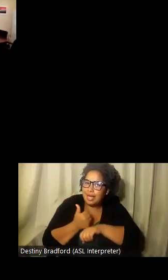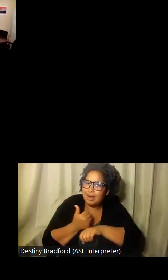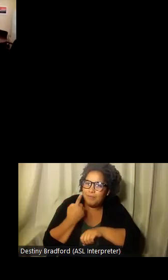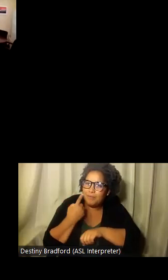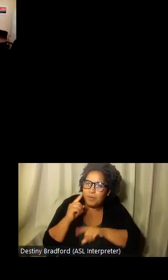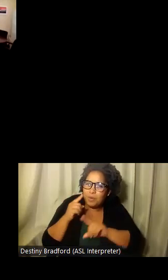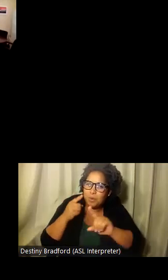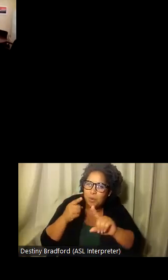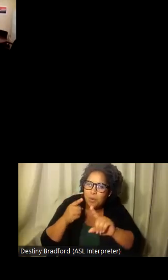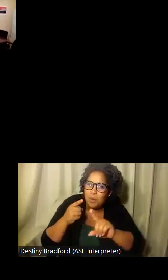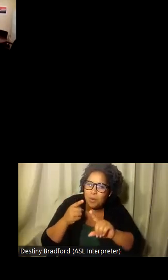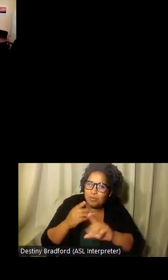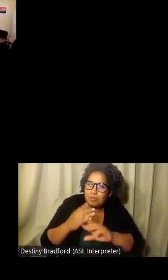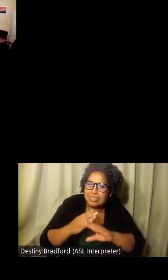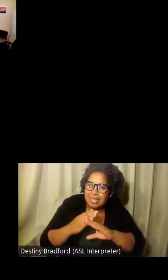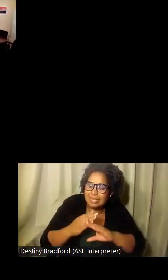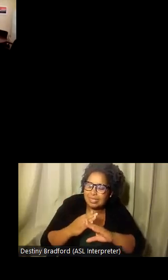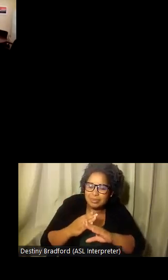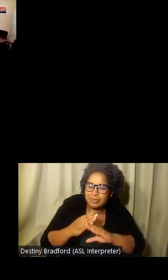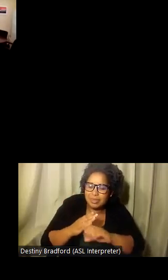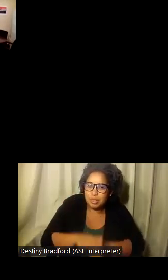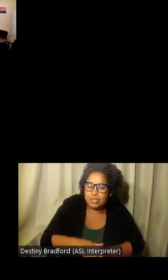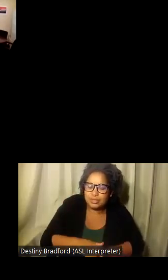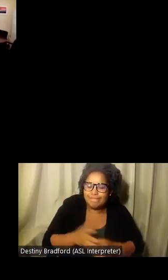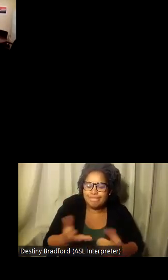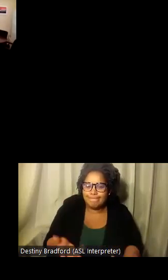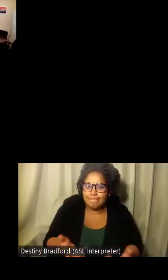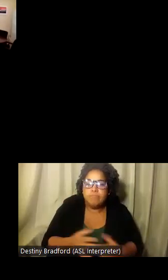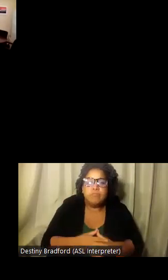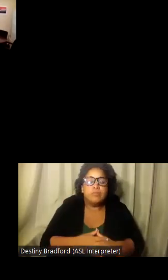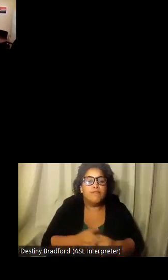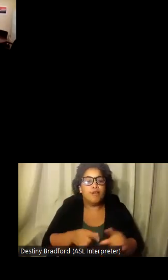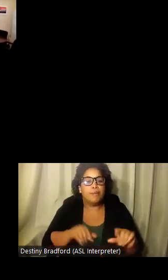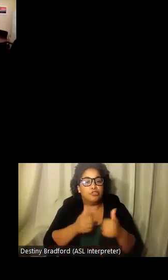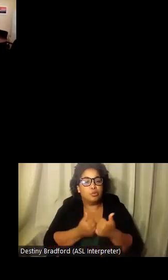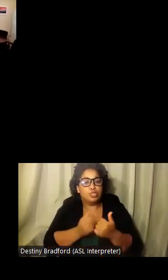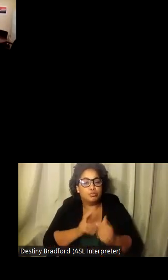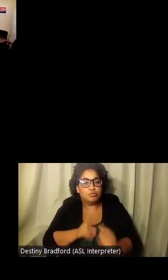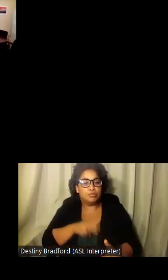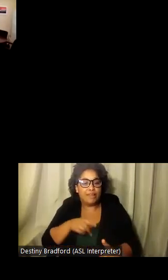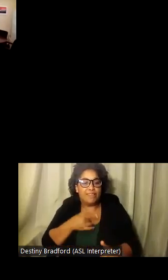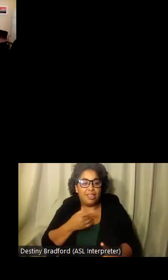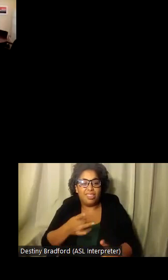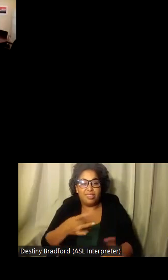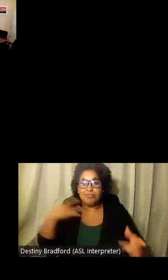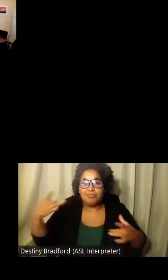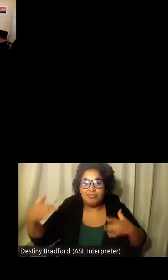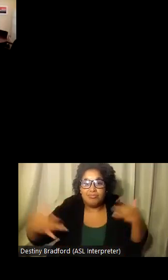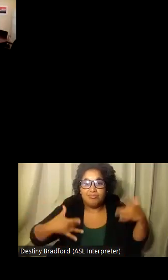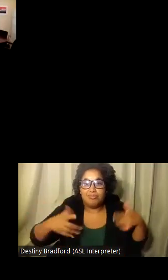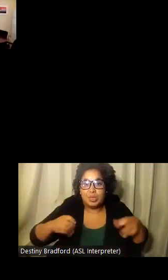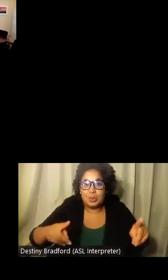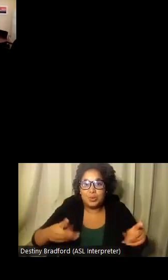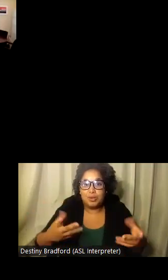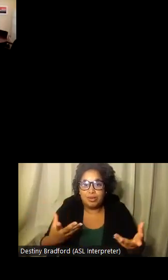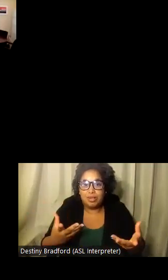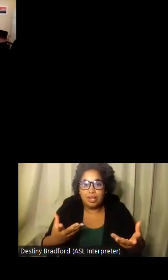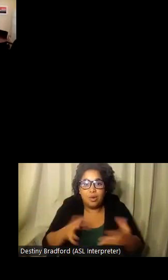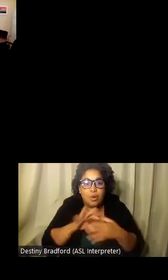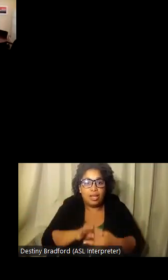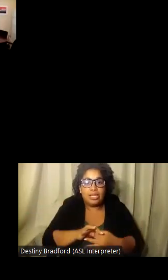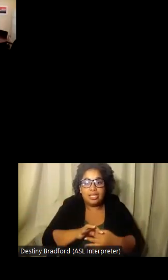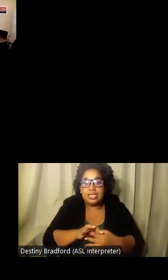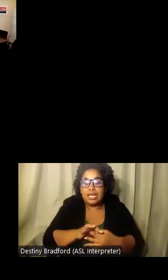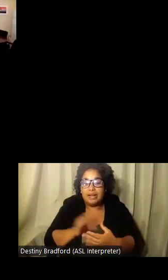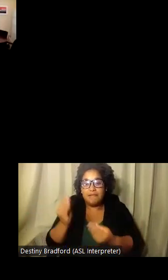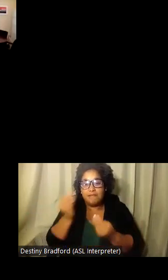the intent of trying to protect. And from an association perspective, I think this is one of the most exciting opportunities, actually. It informs what we